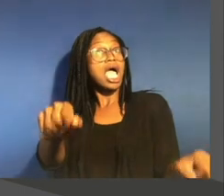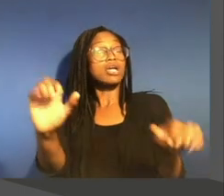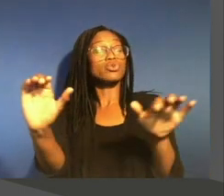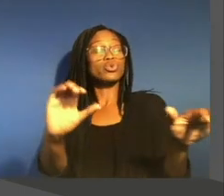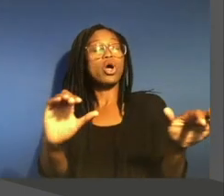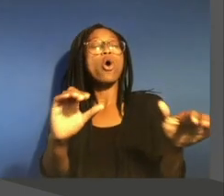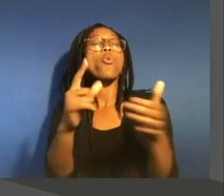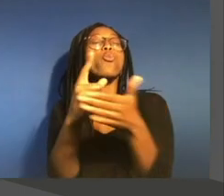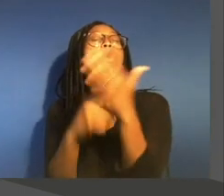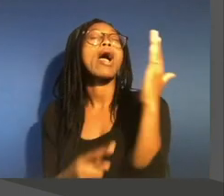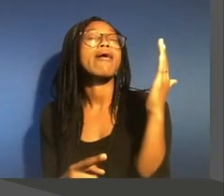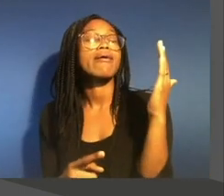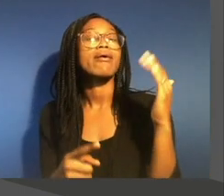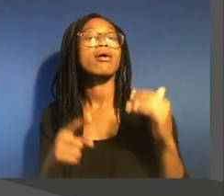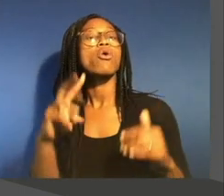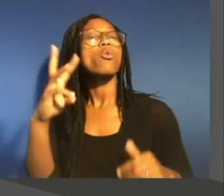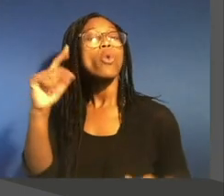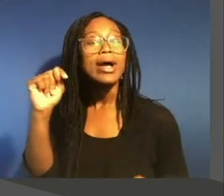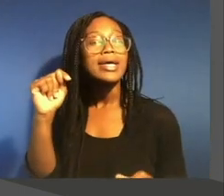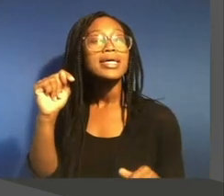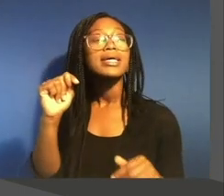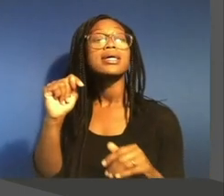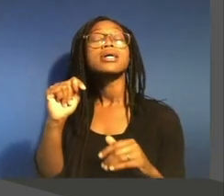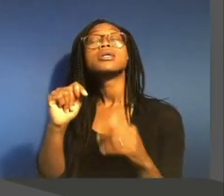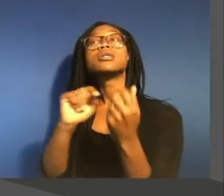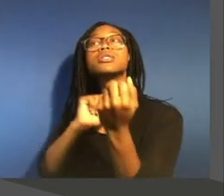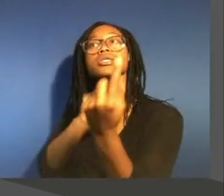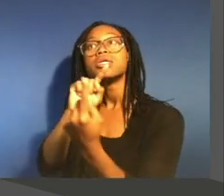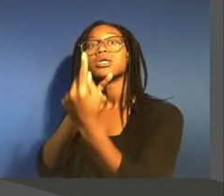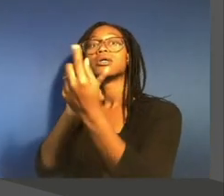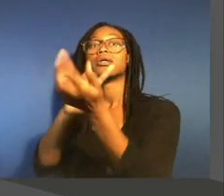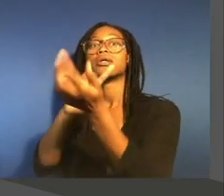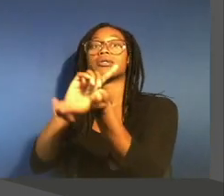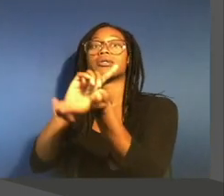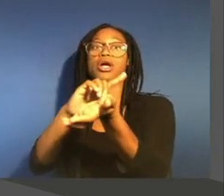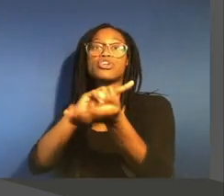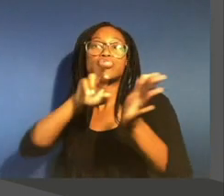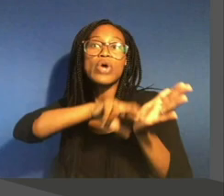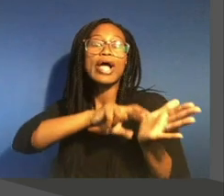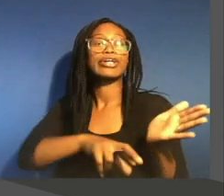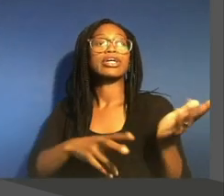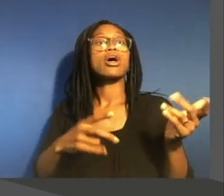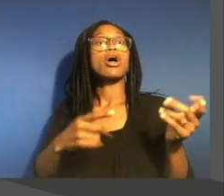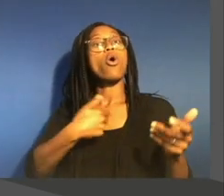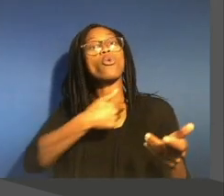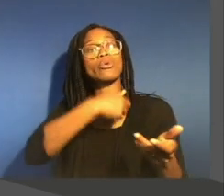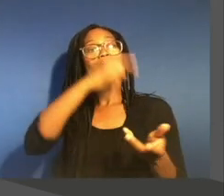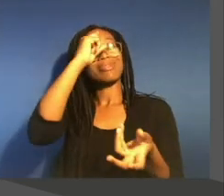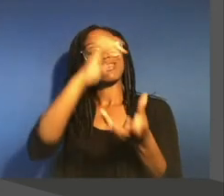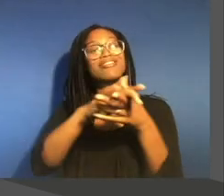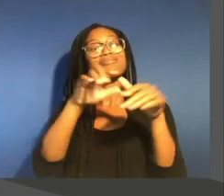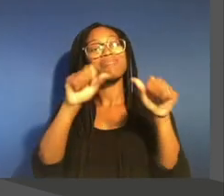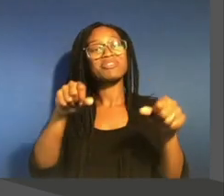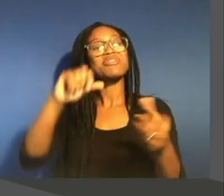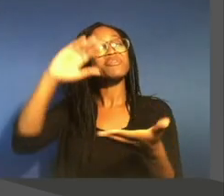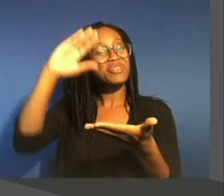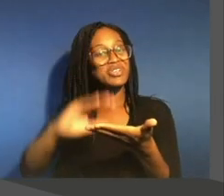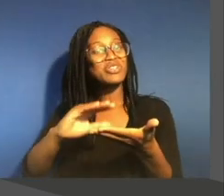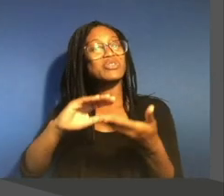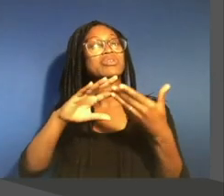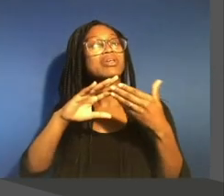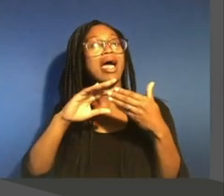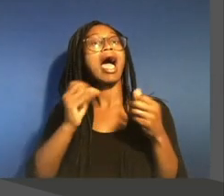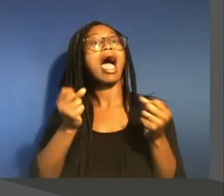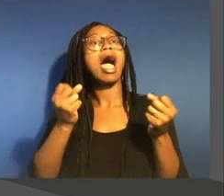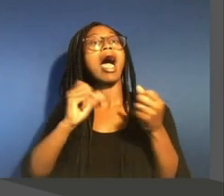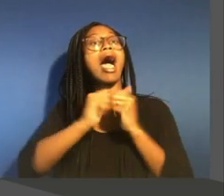the research and speaking with doctors, we believe it is possible to reduce the number and severity of seizures. It's